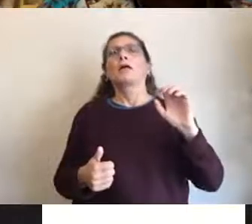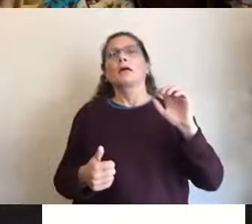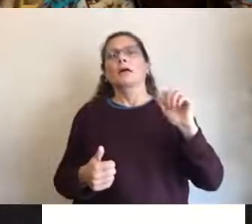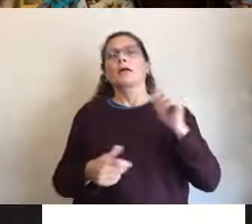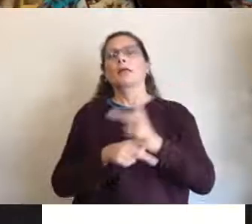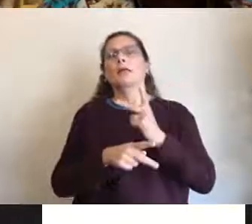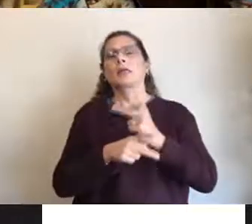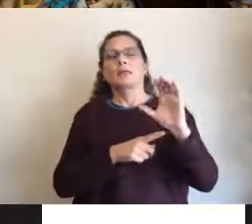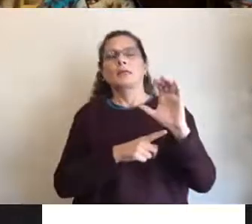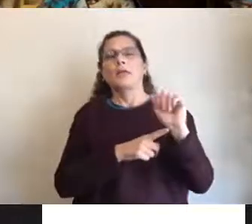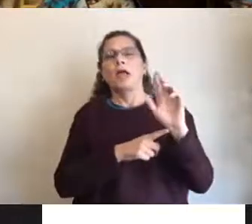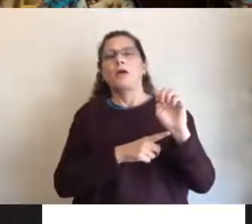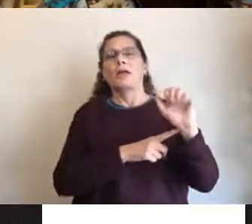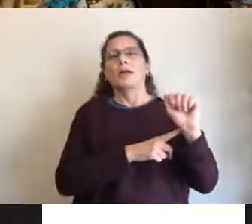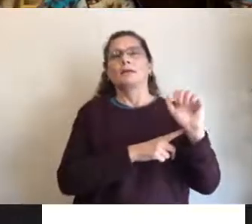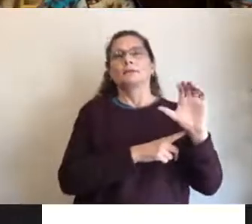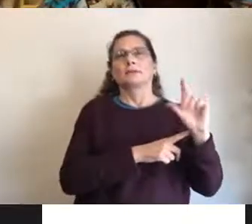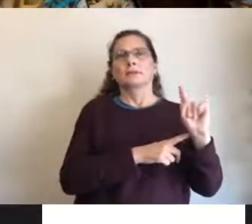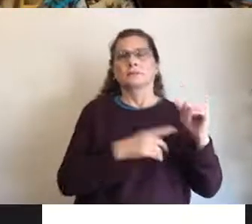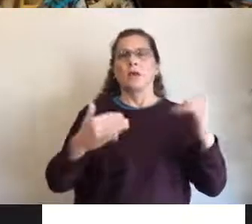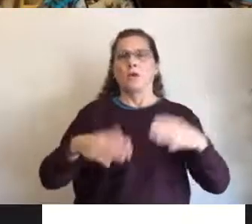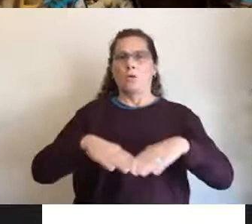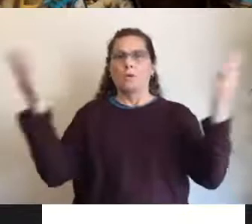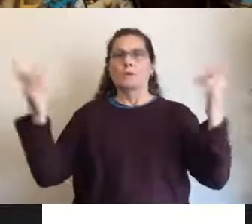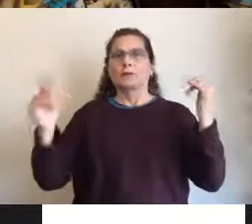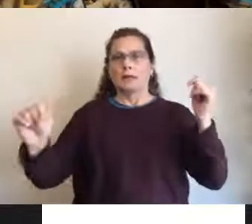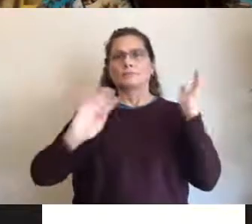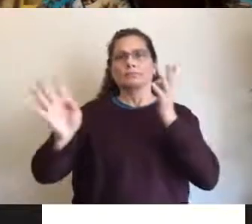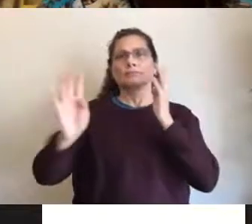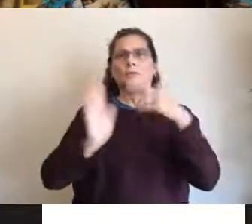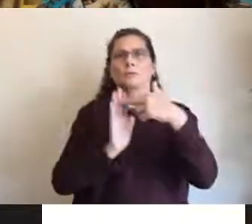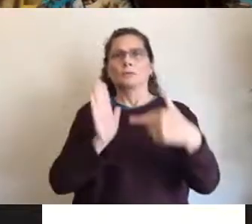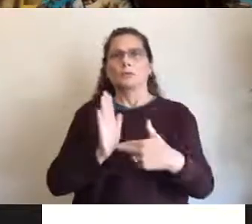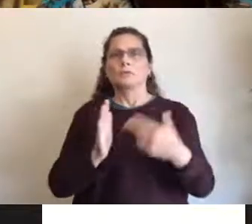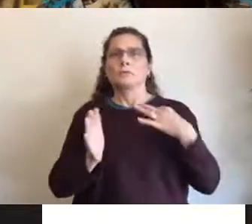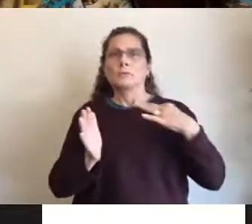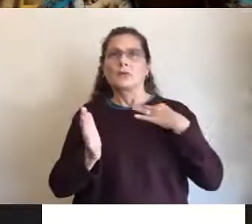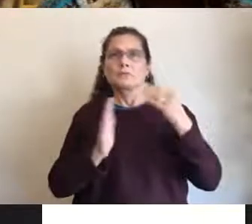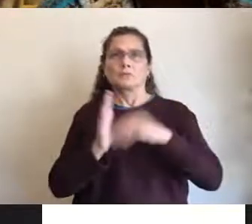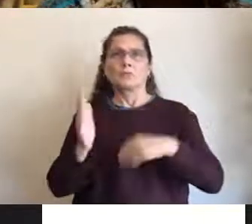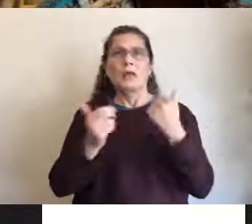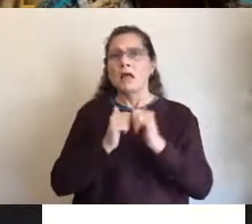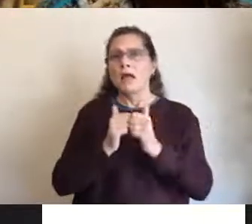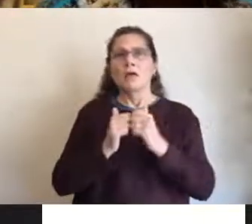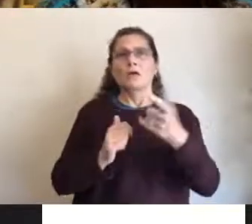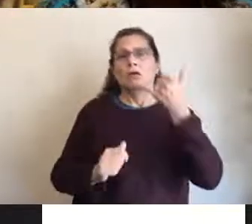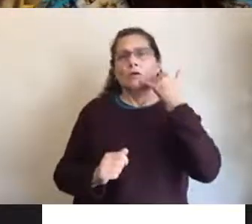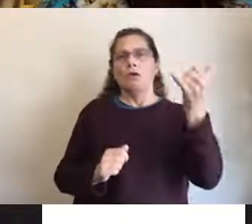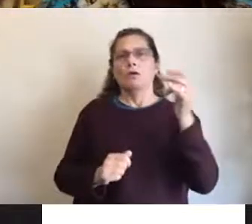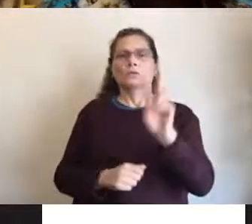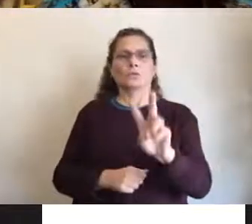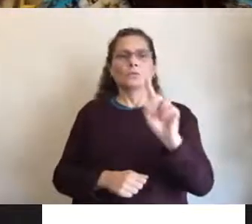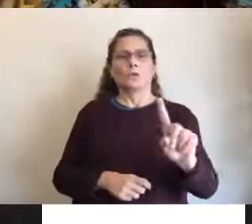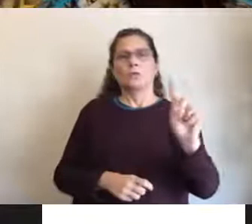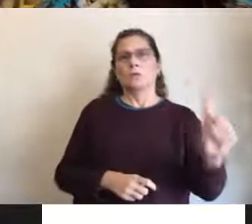through December 15th. And you can call 211. That would be the number I would call. I would call 211 or go online to